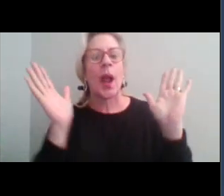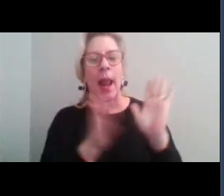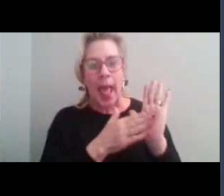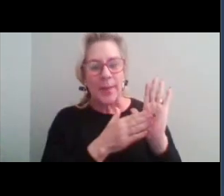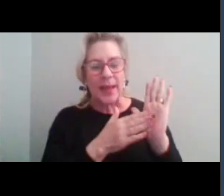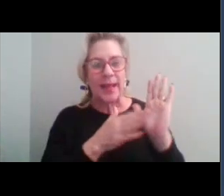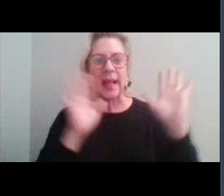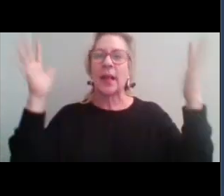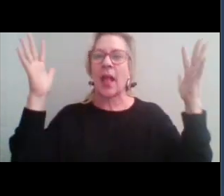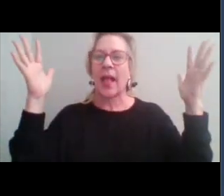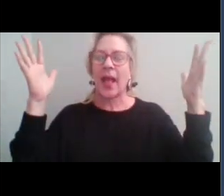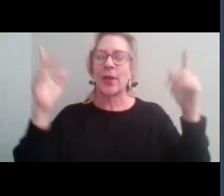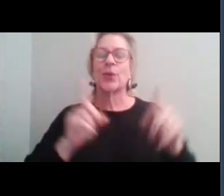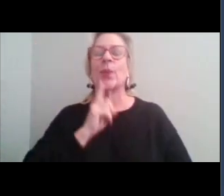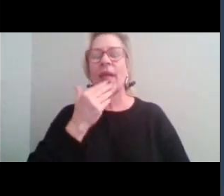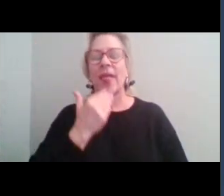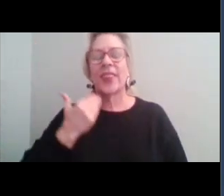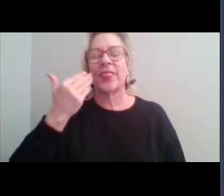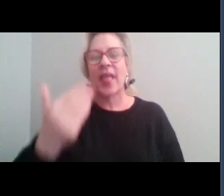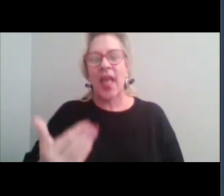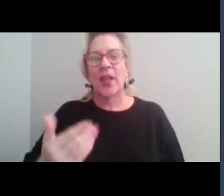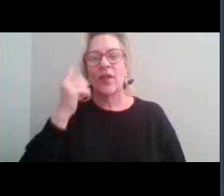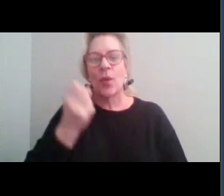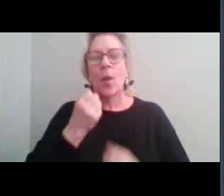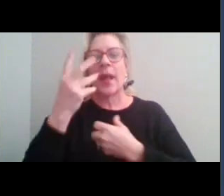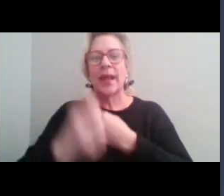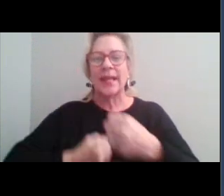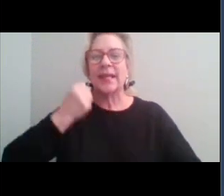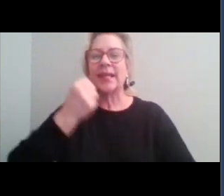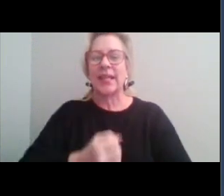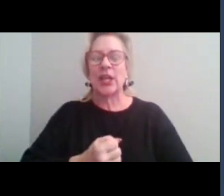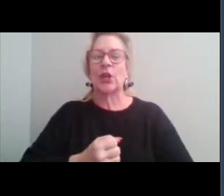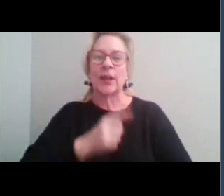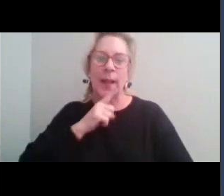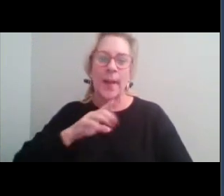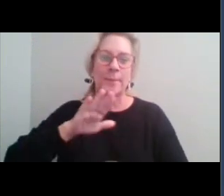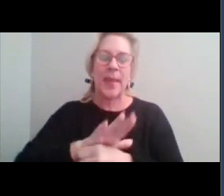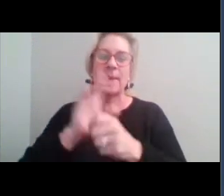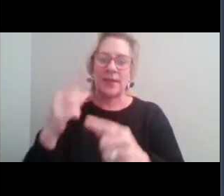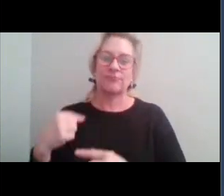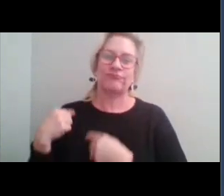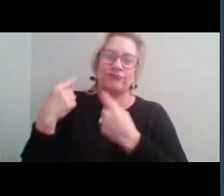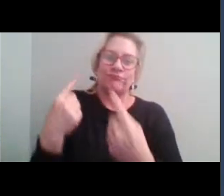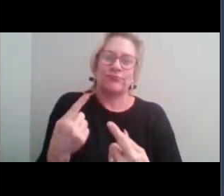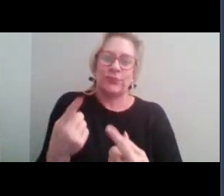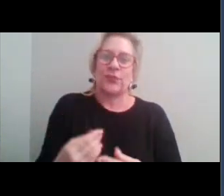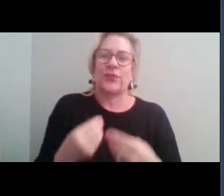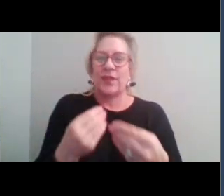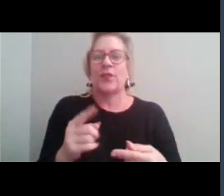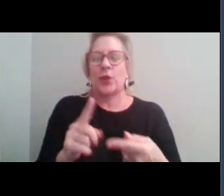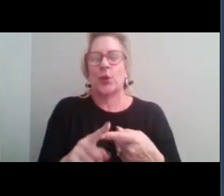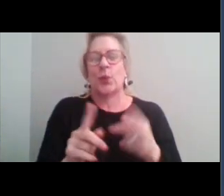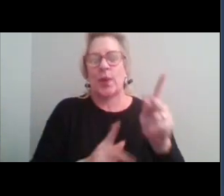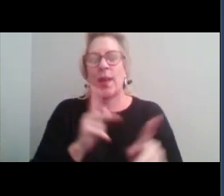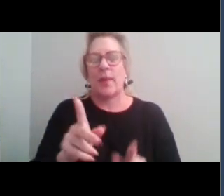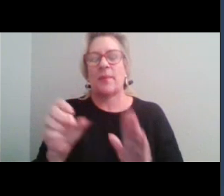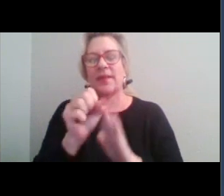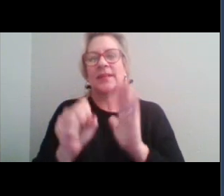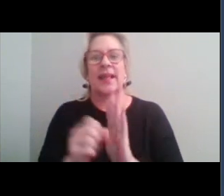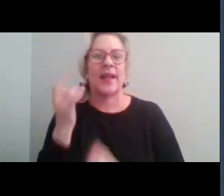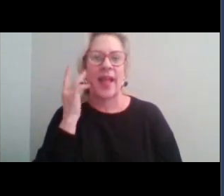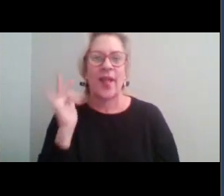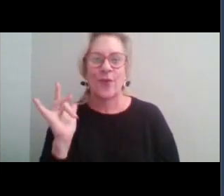applause to really thank you for all of the years of service and commitment that you have given to the people of the state of